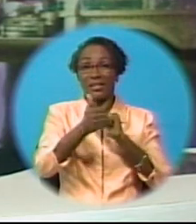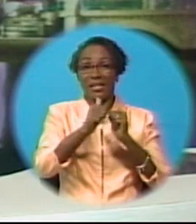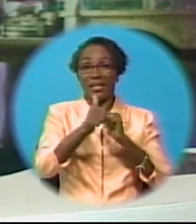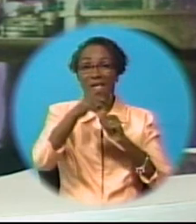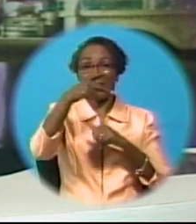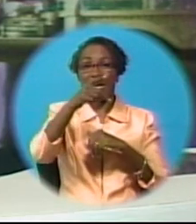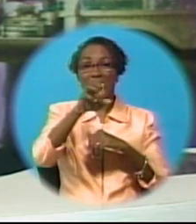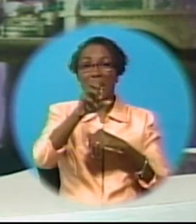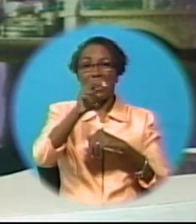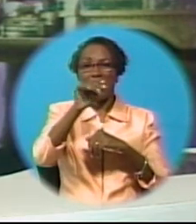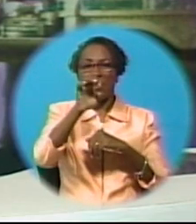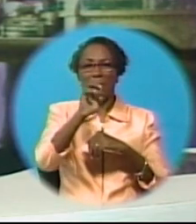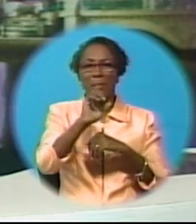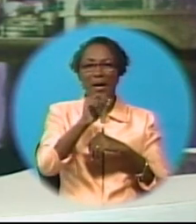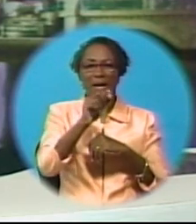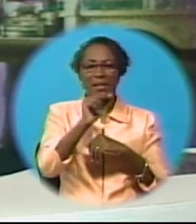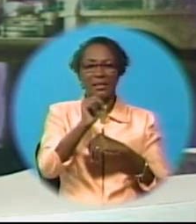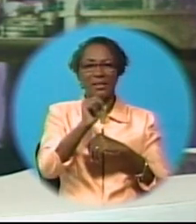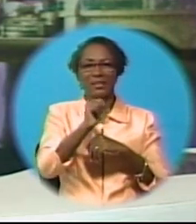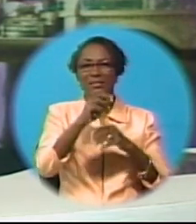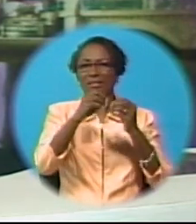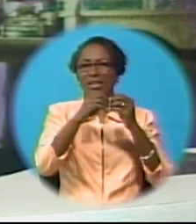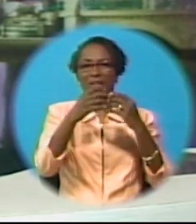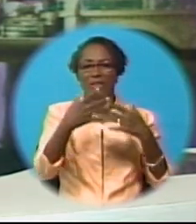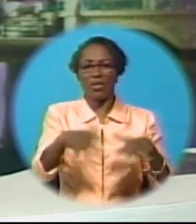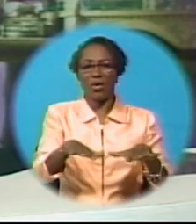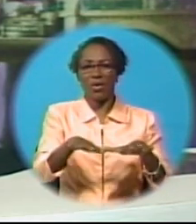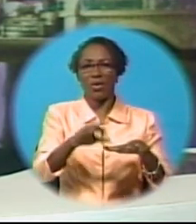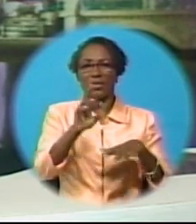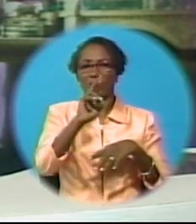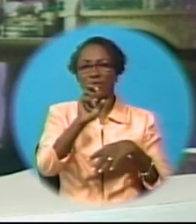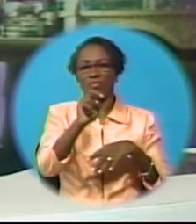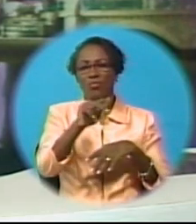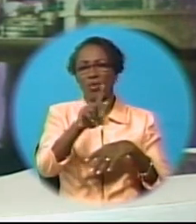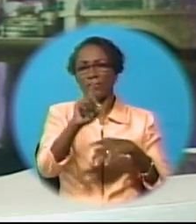left looking for their first victory, going down to Rendezvous.